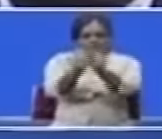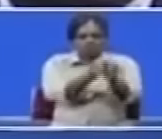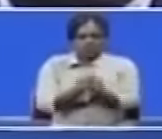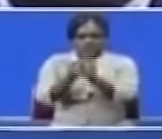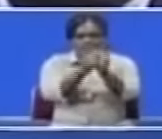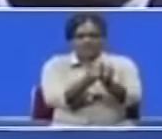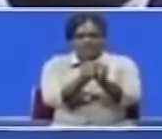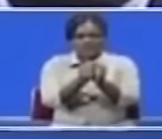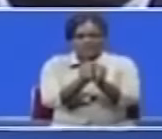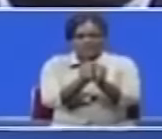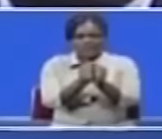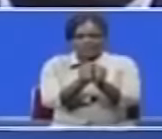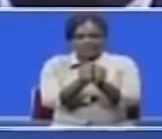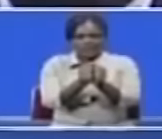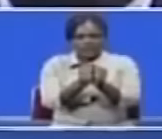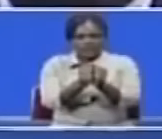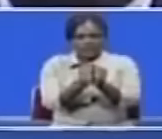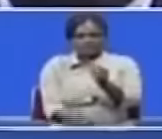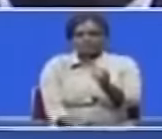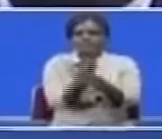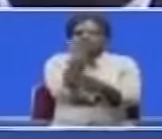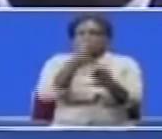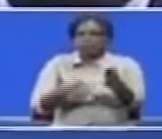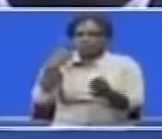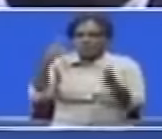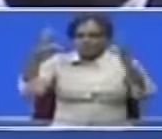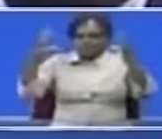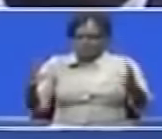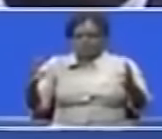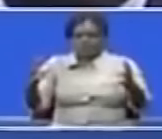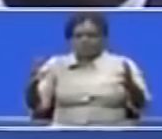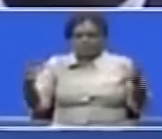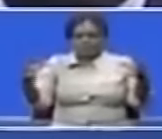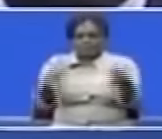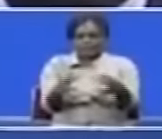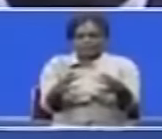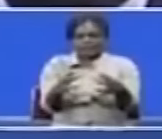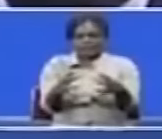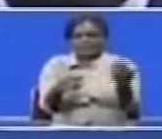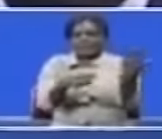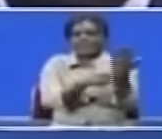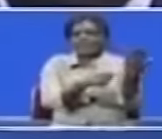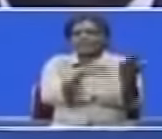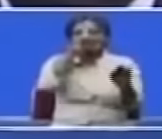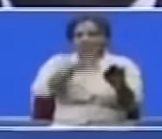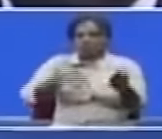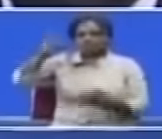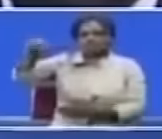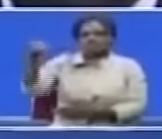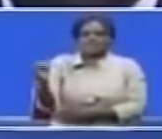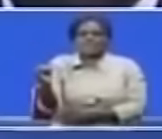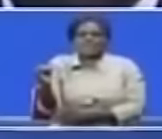under the Political Parties Act to form one strong party, which we are calling the